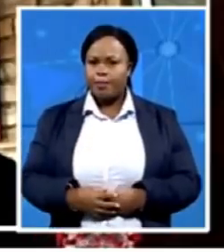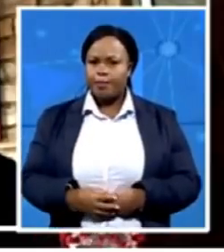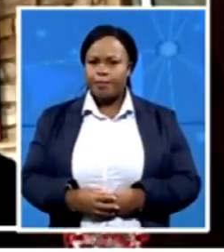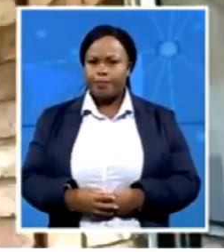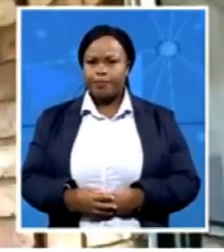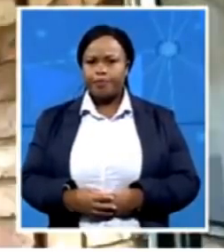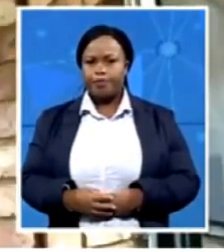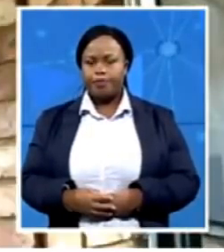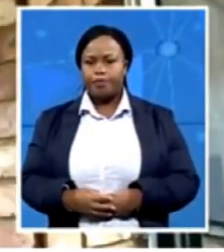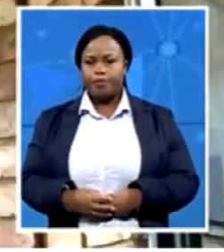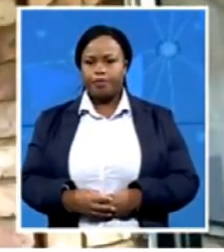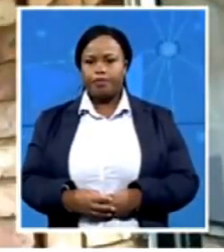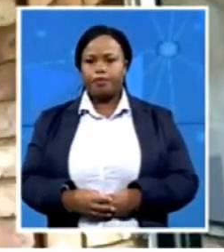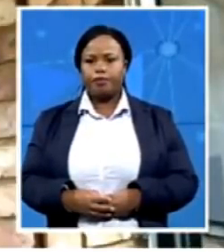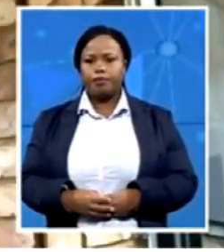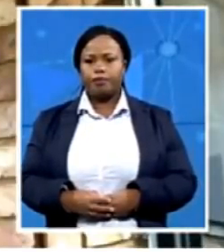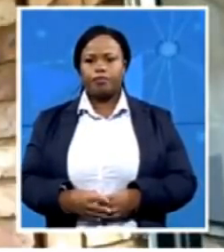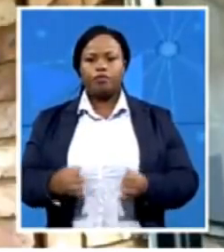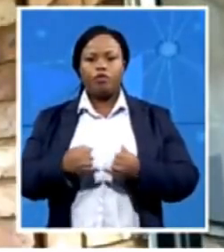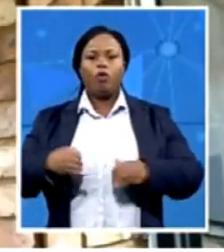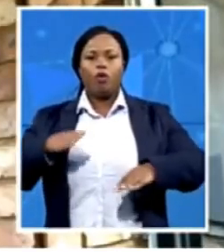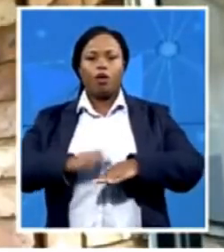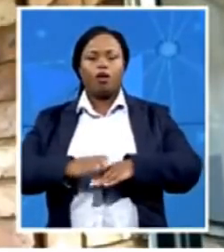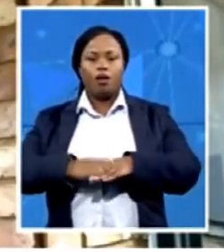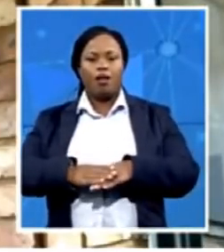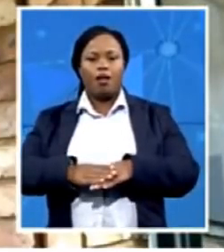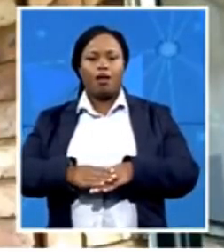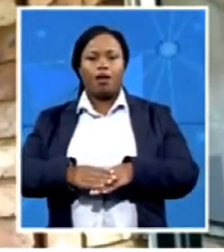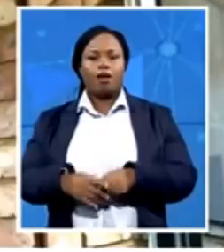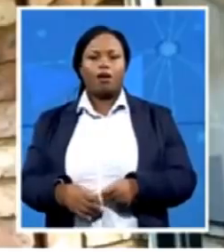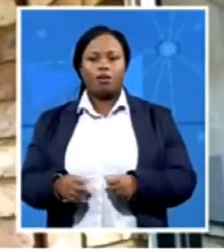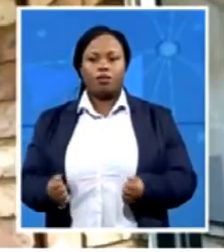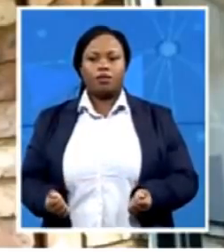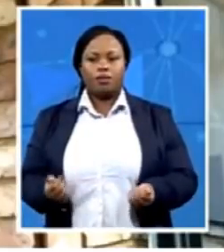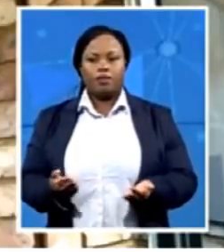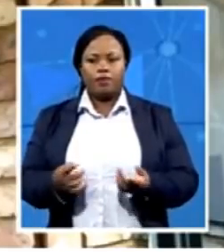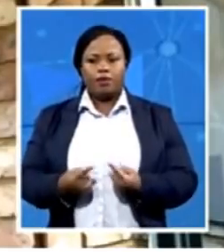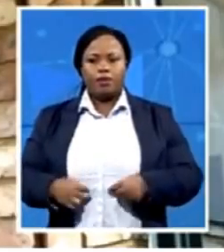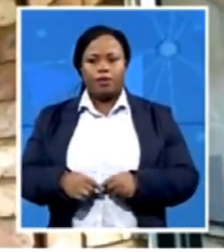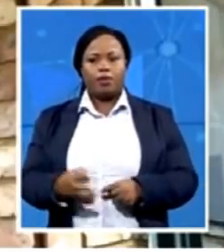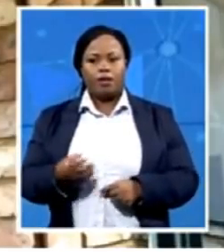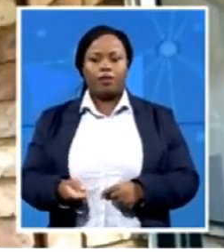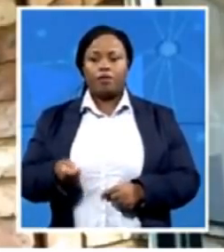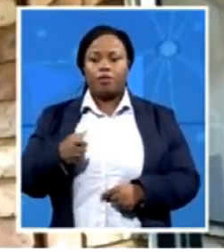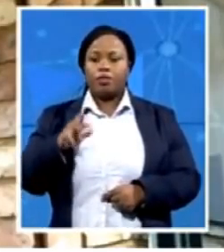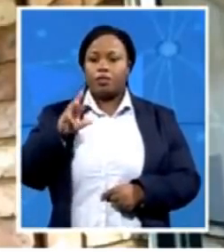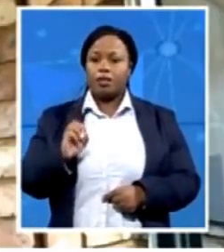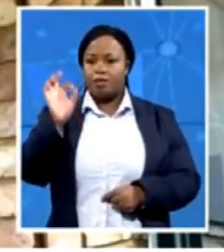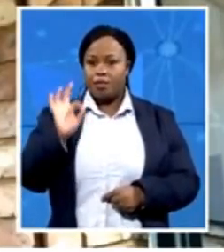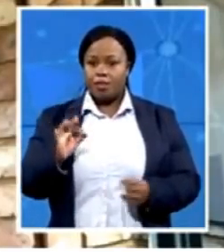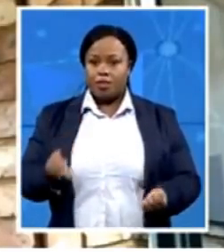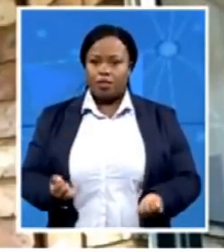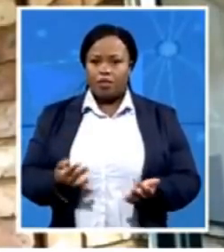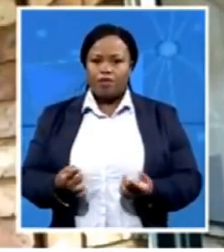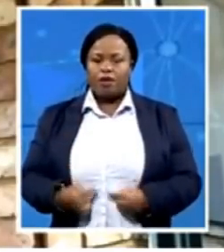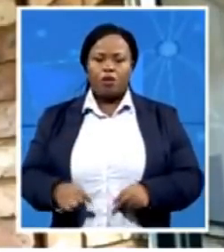The online channels that we have, actually 90% of our services is already available on the